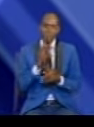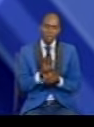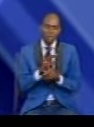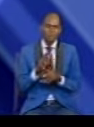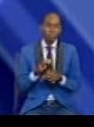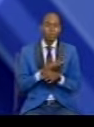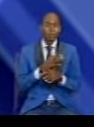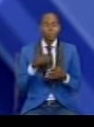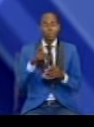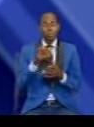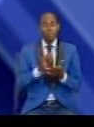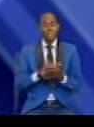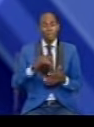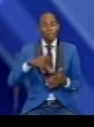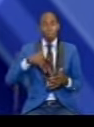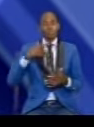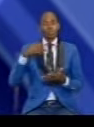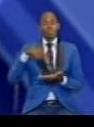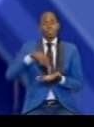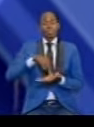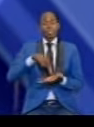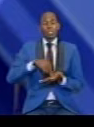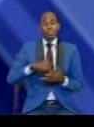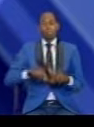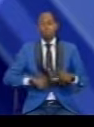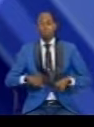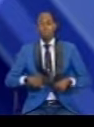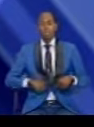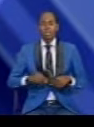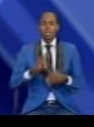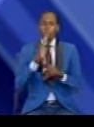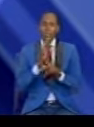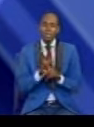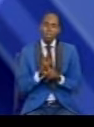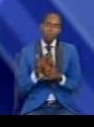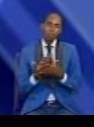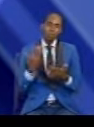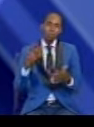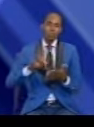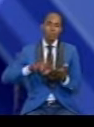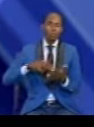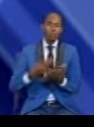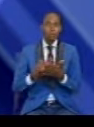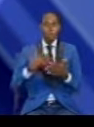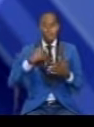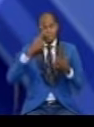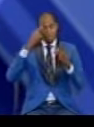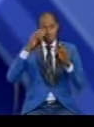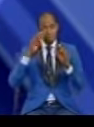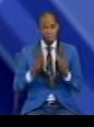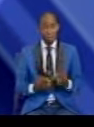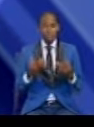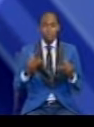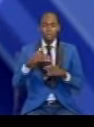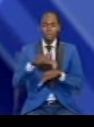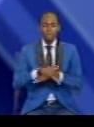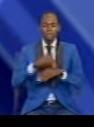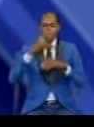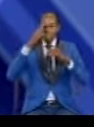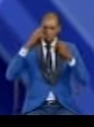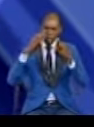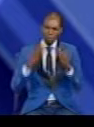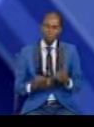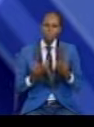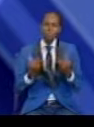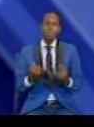heed, lest he fall. You have started well. Make up your mind. By the grace of God,